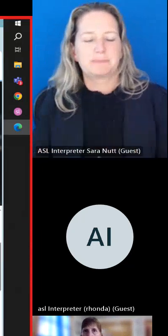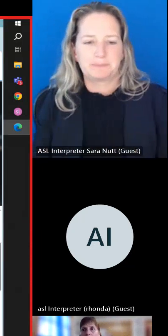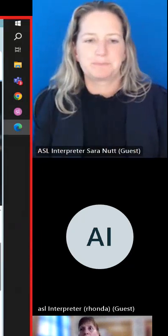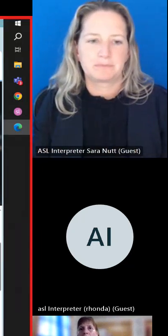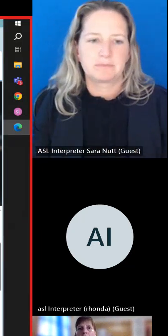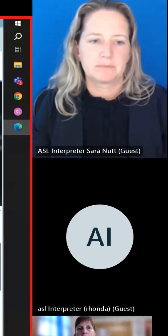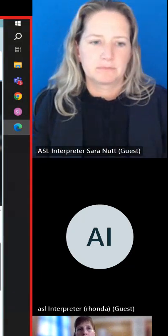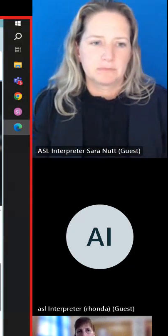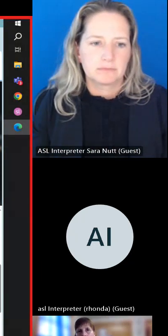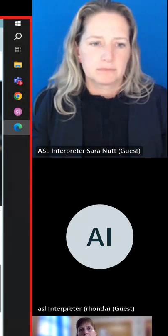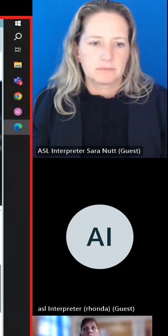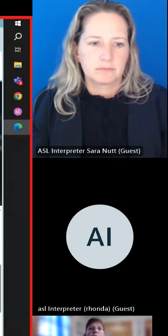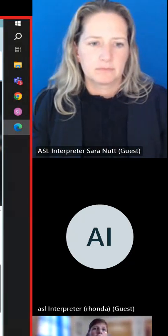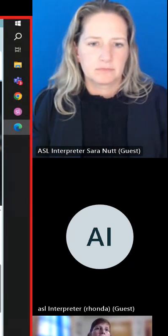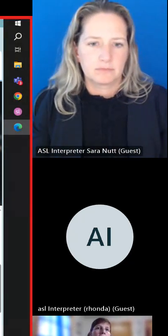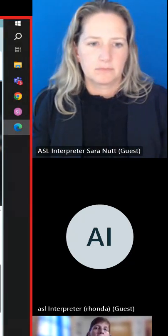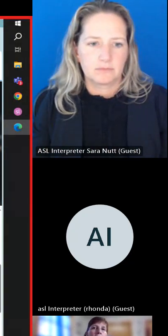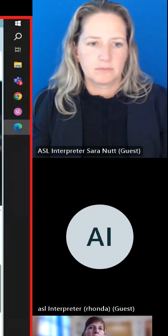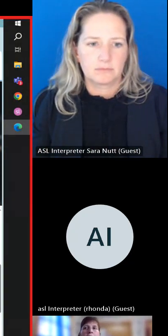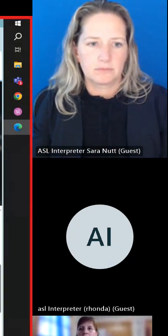Oh.